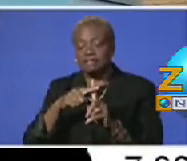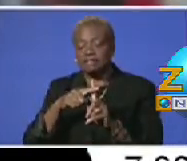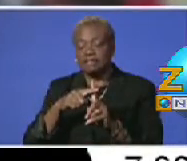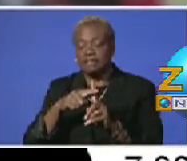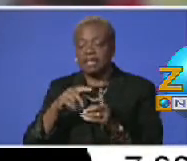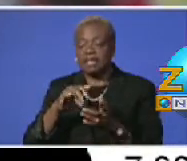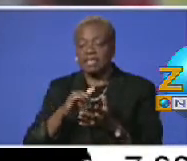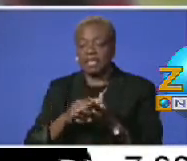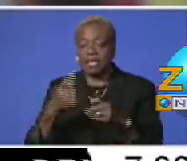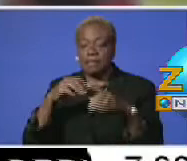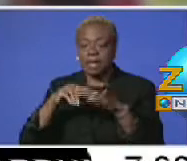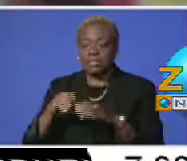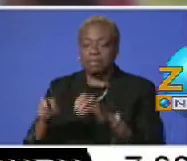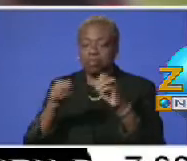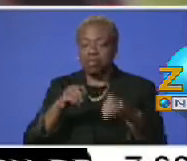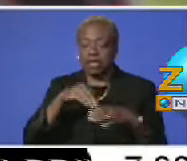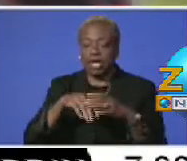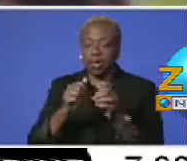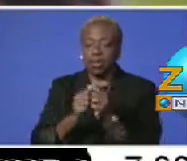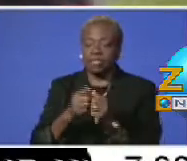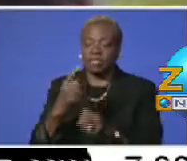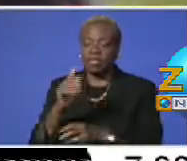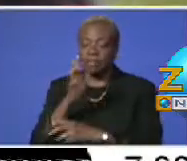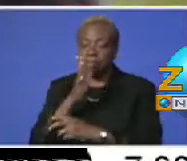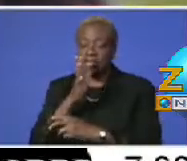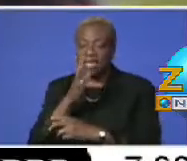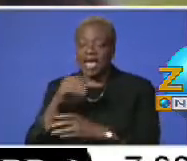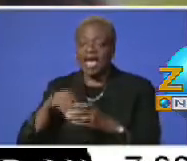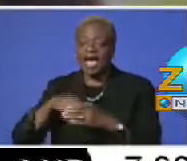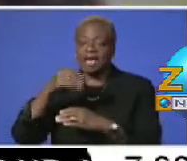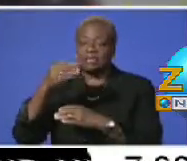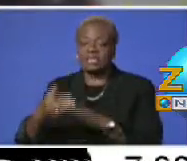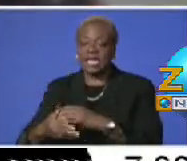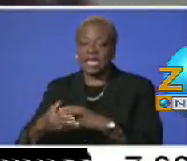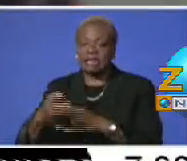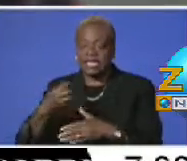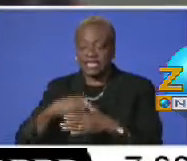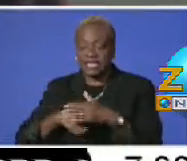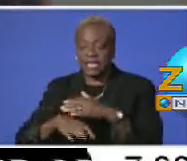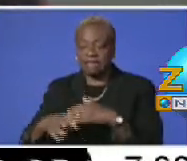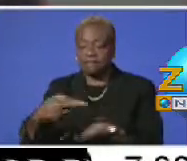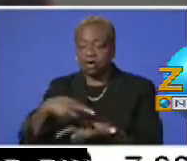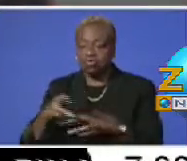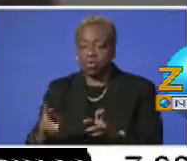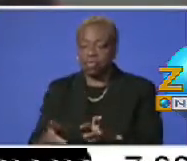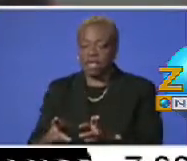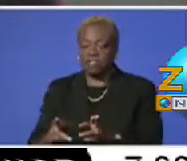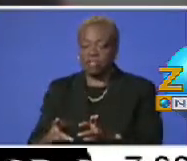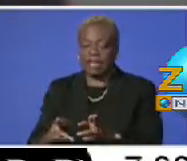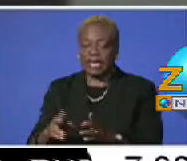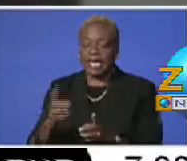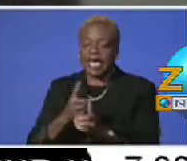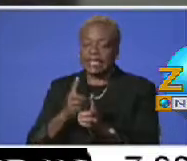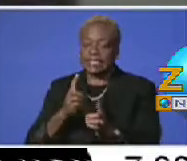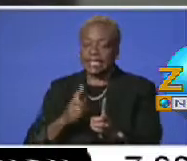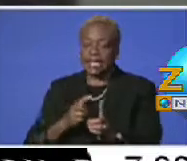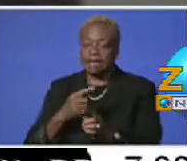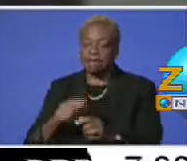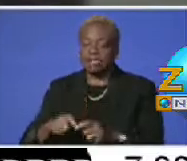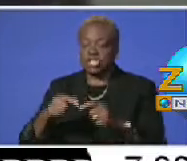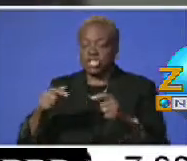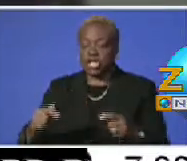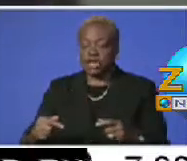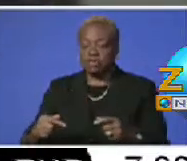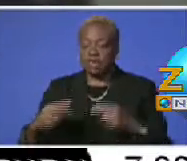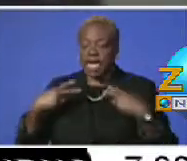mother. Now, outside of the delivery room, there has also been a delay in general health screening for Bahamian women, resulting in